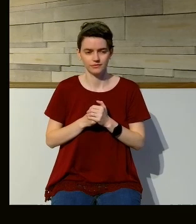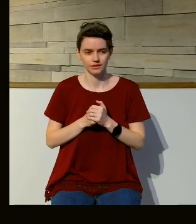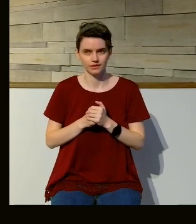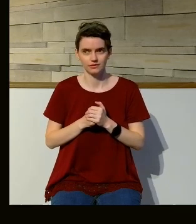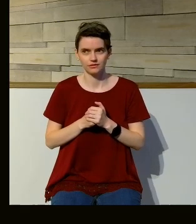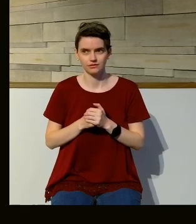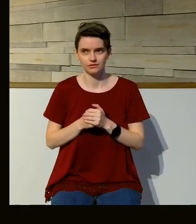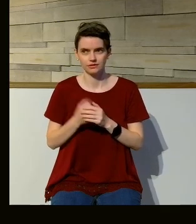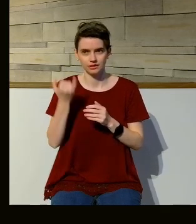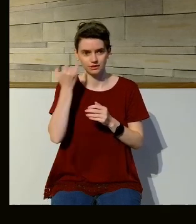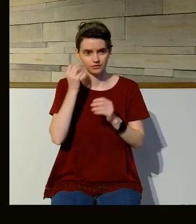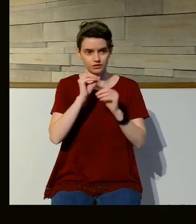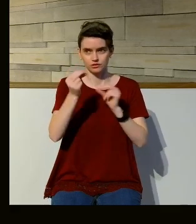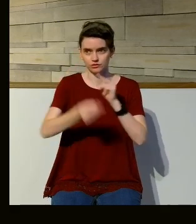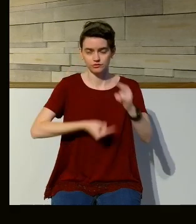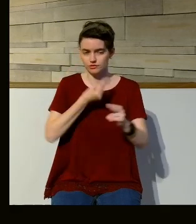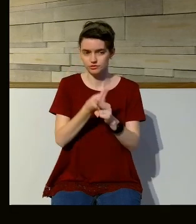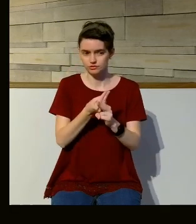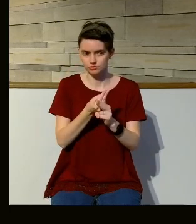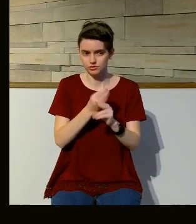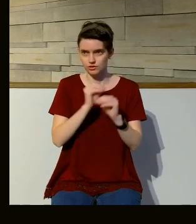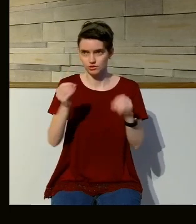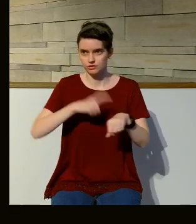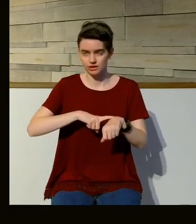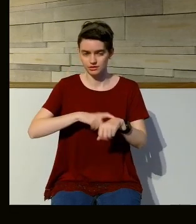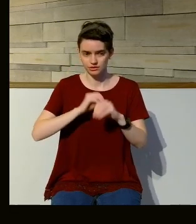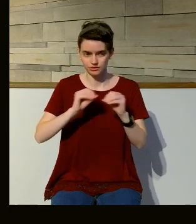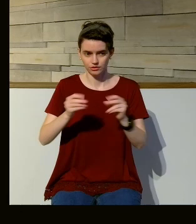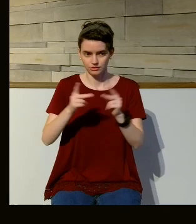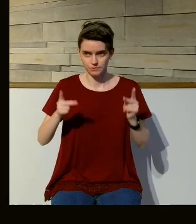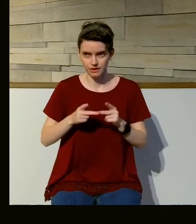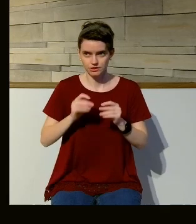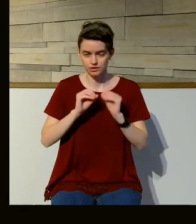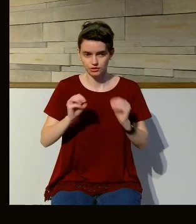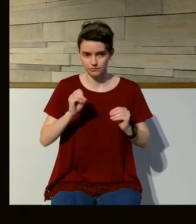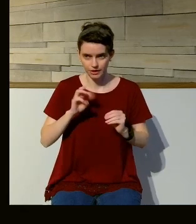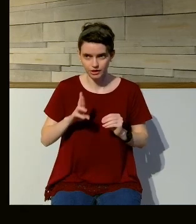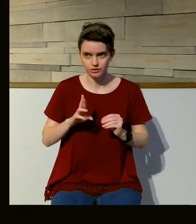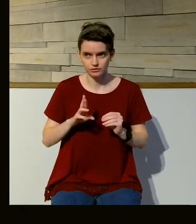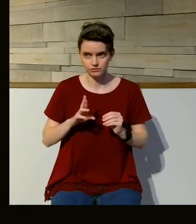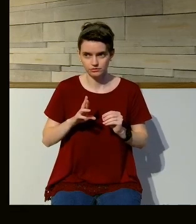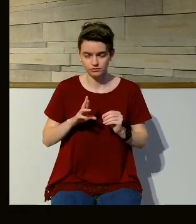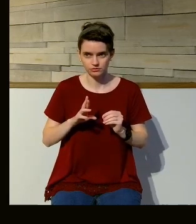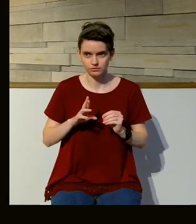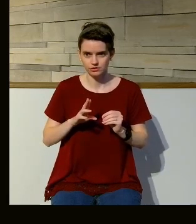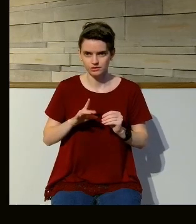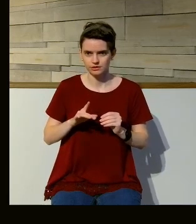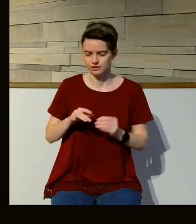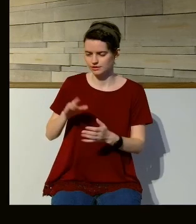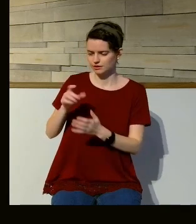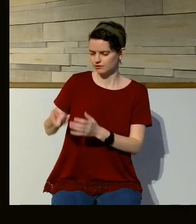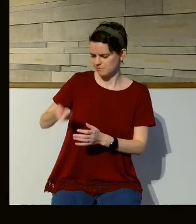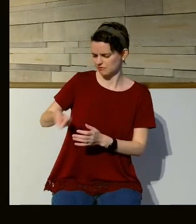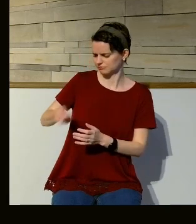in the inverse, if there were no universe, there would be no time, no space, No matter. I'm going to rebuke this remote in Jesus' name.